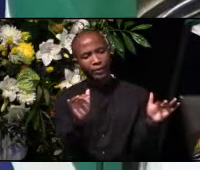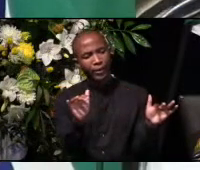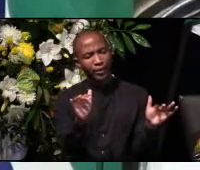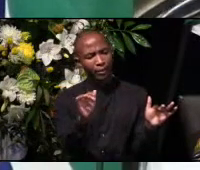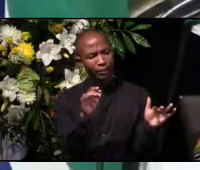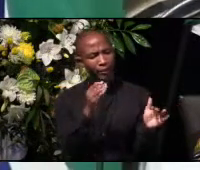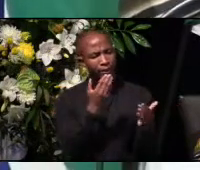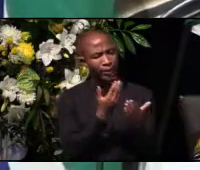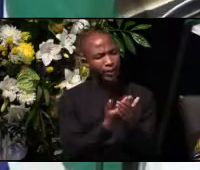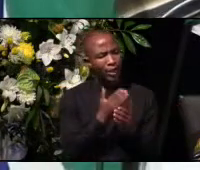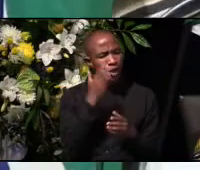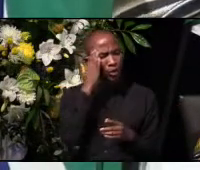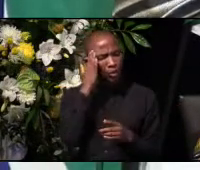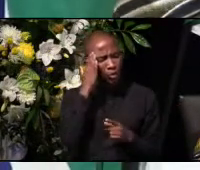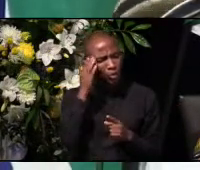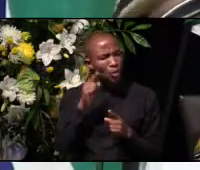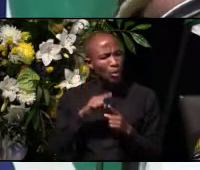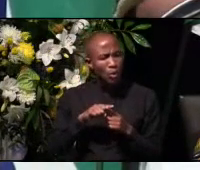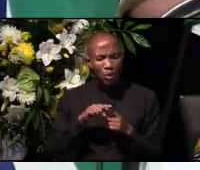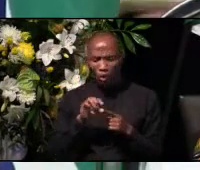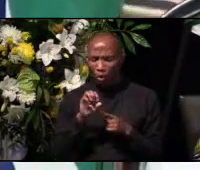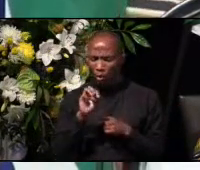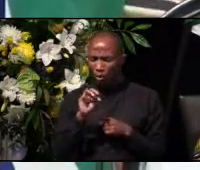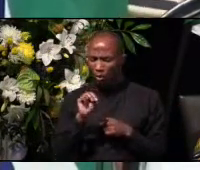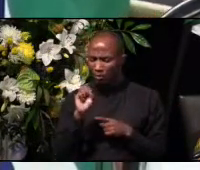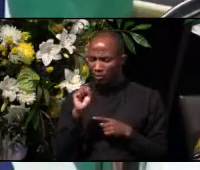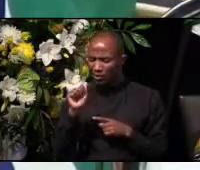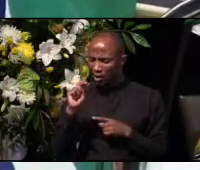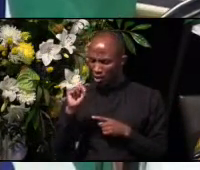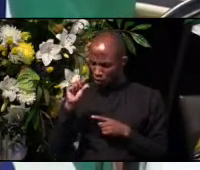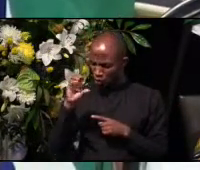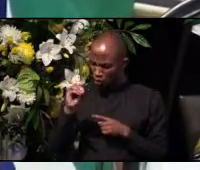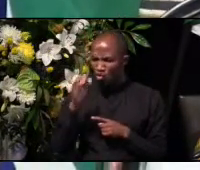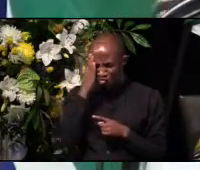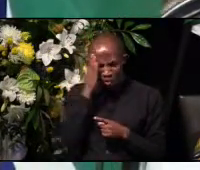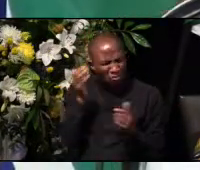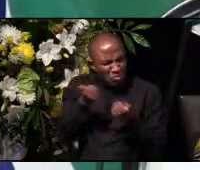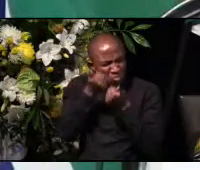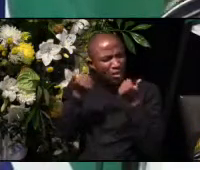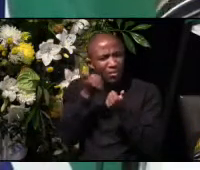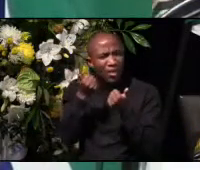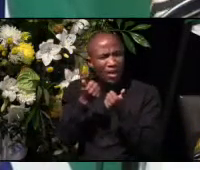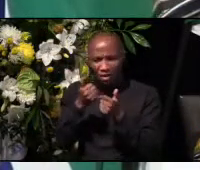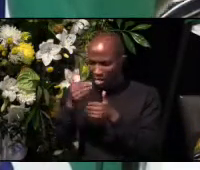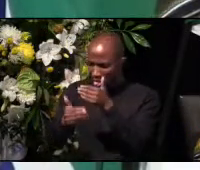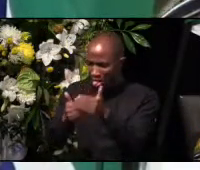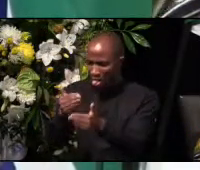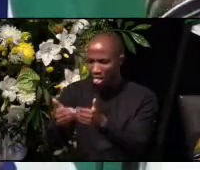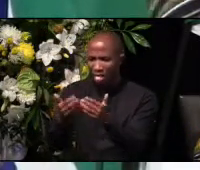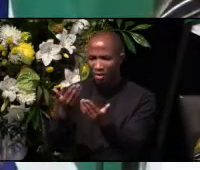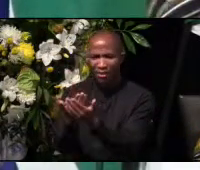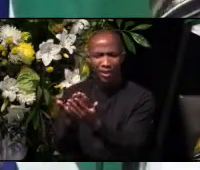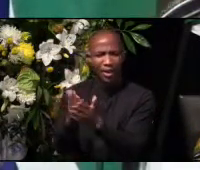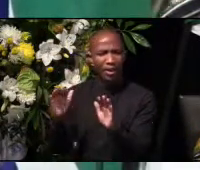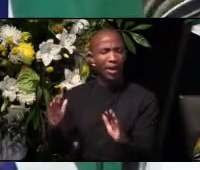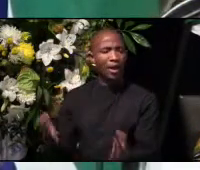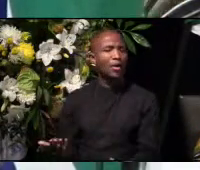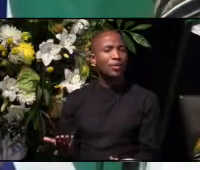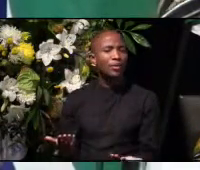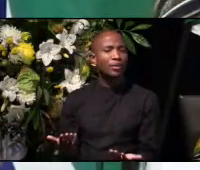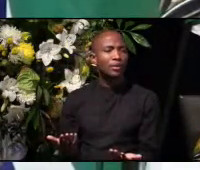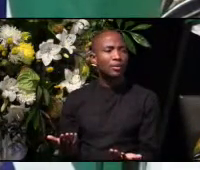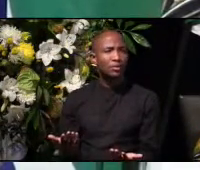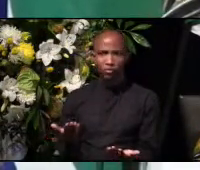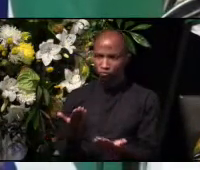that there are certain ethical values to be followed a person can deliver a moving lecture about